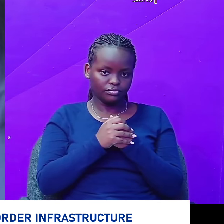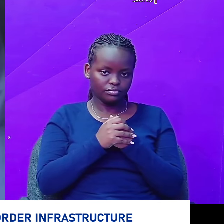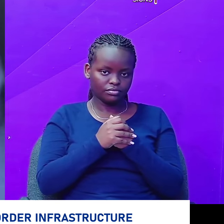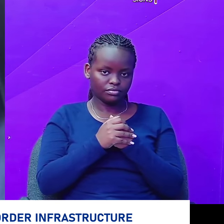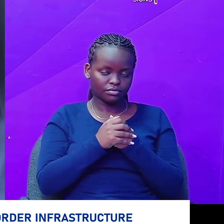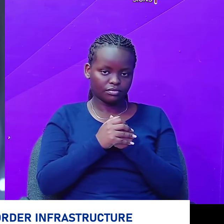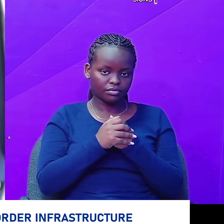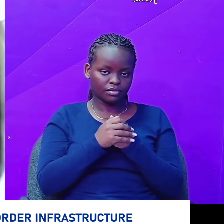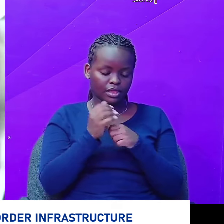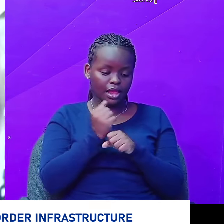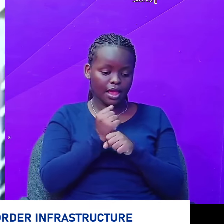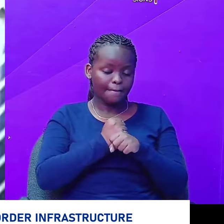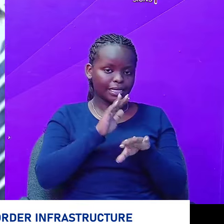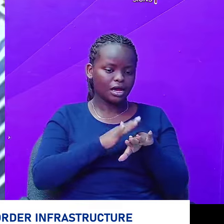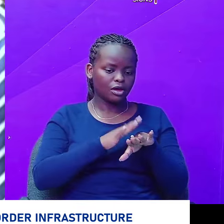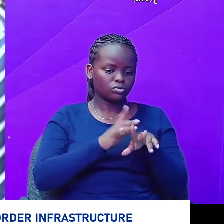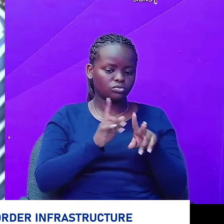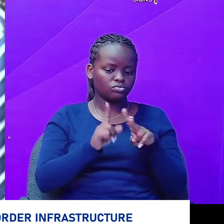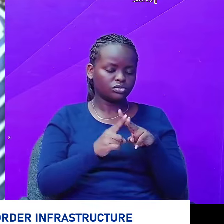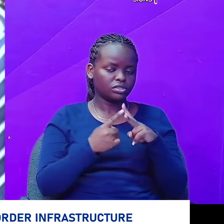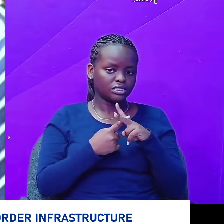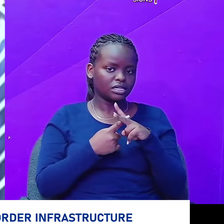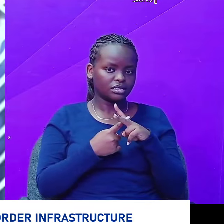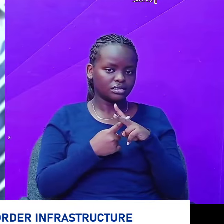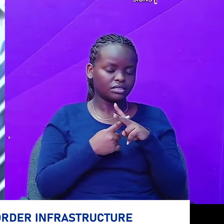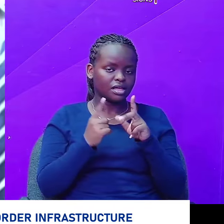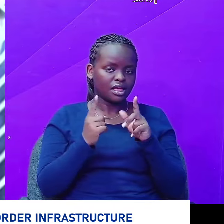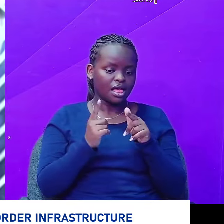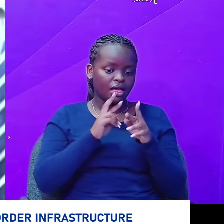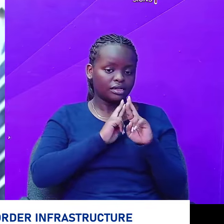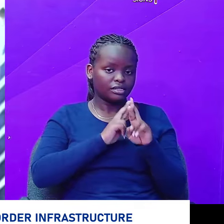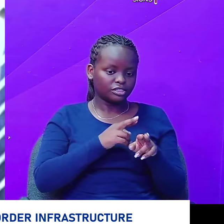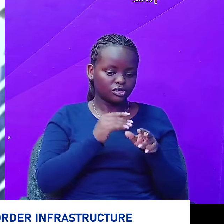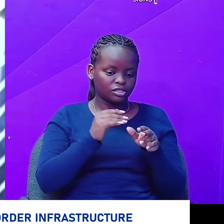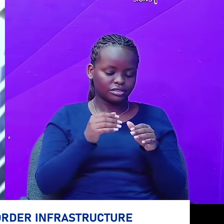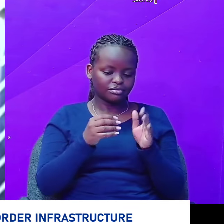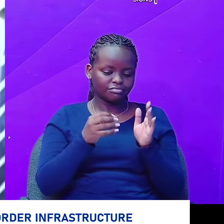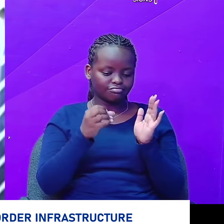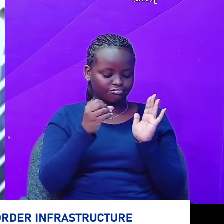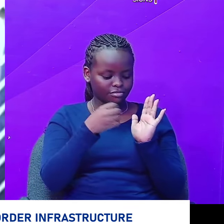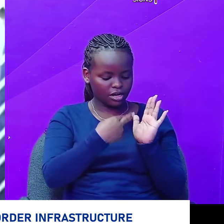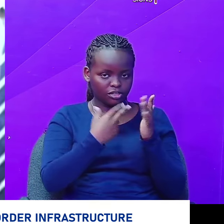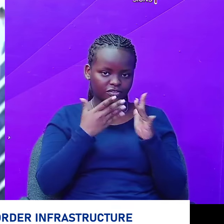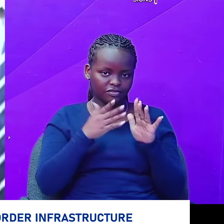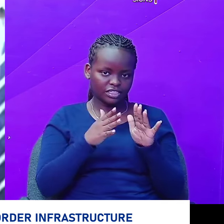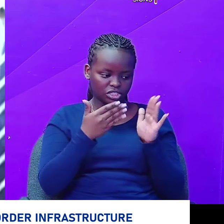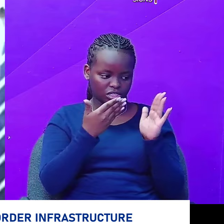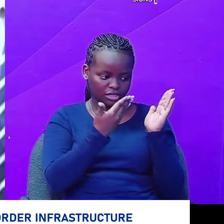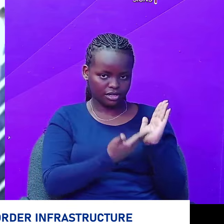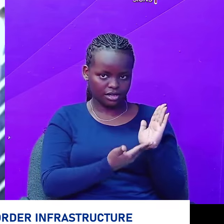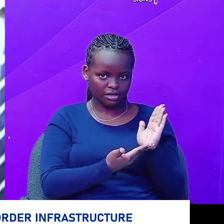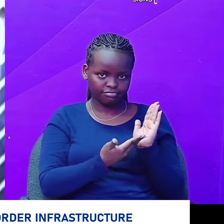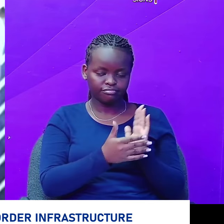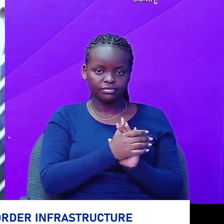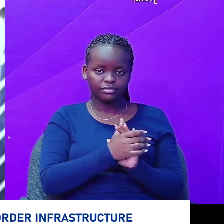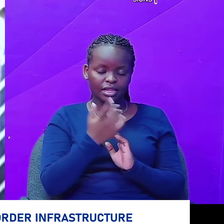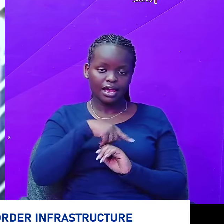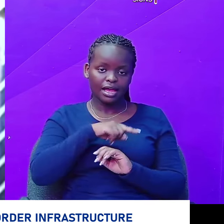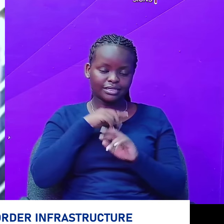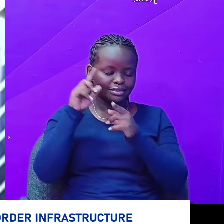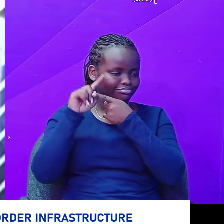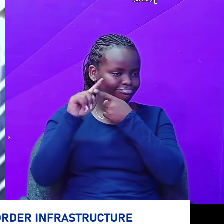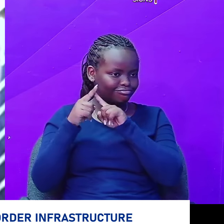an excellent start, and the outcomes captured in the minutes and resolutions presented here will reflect a